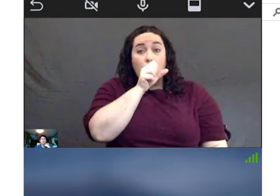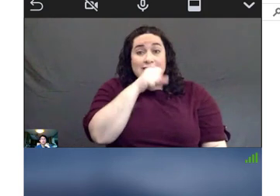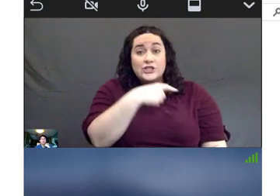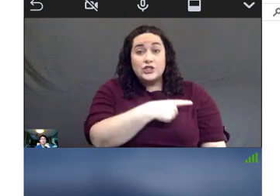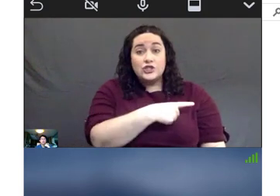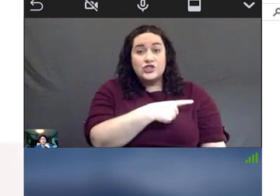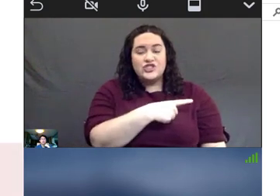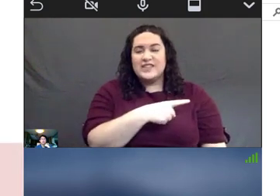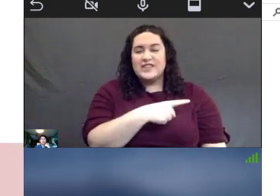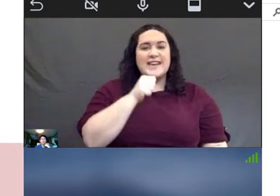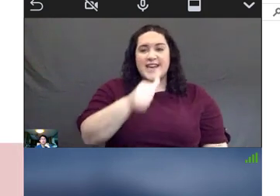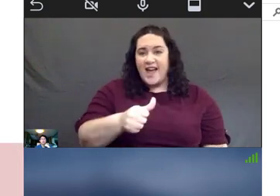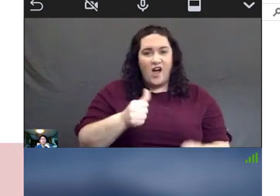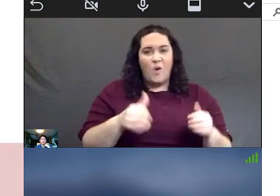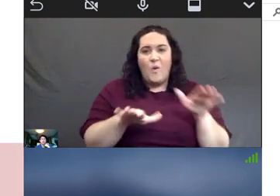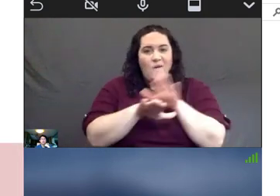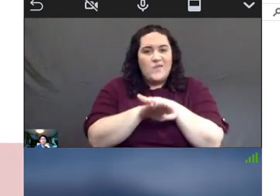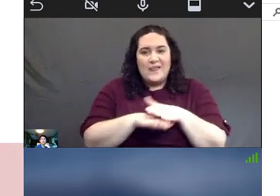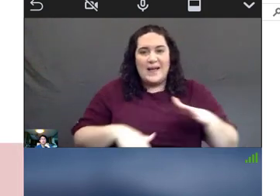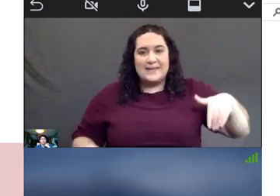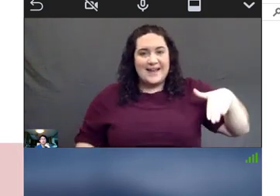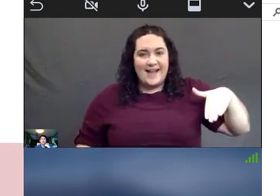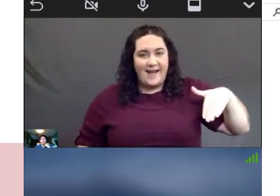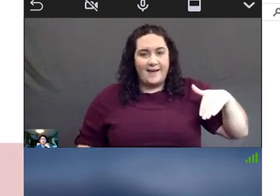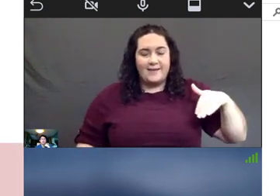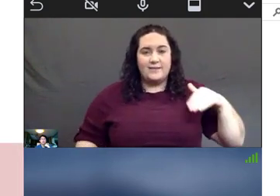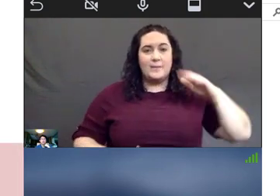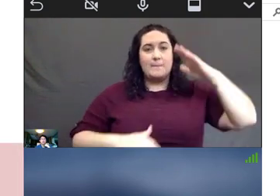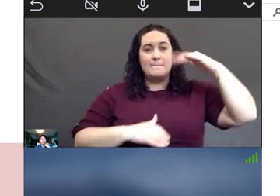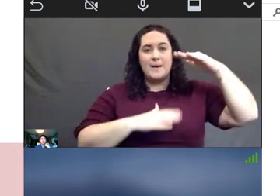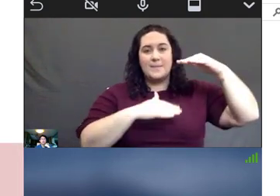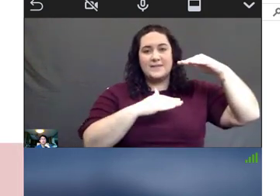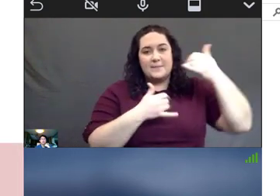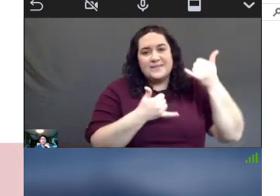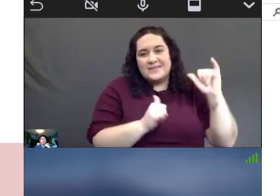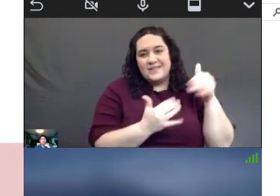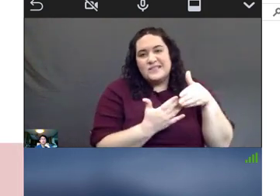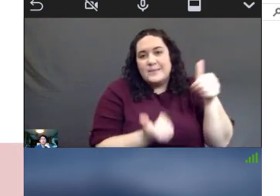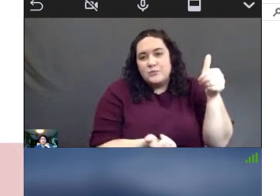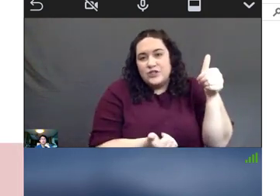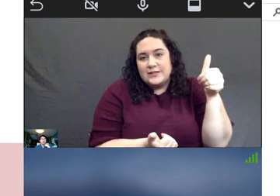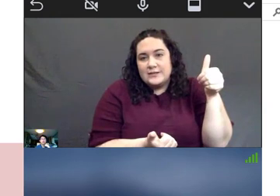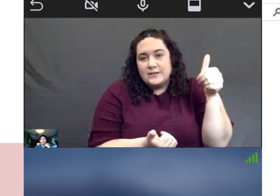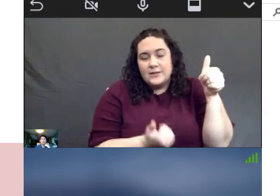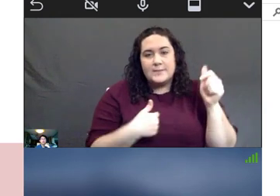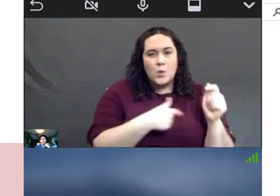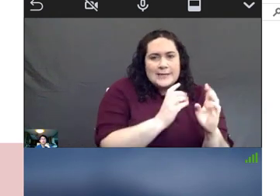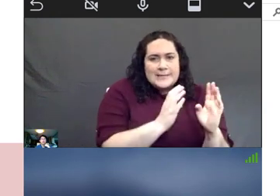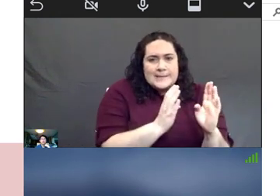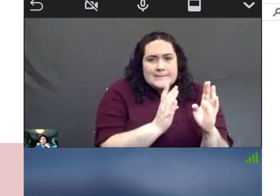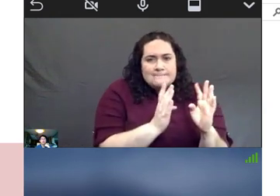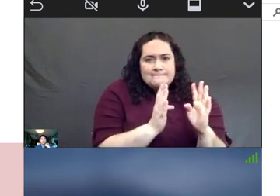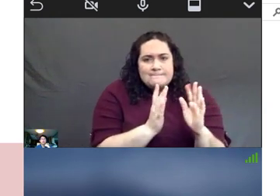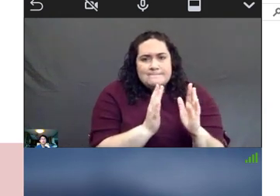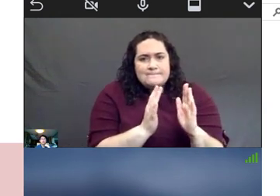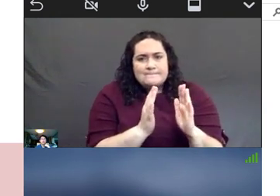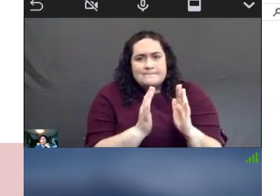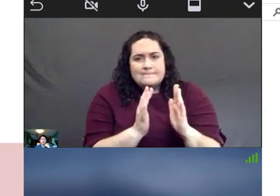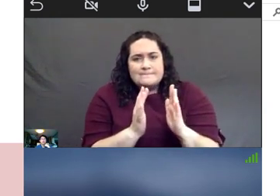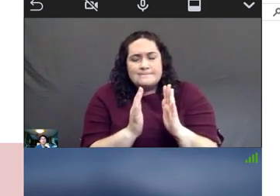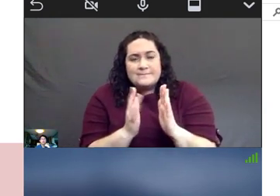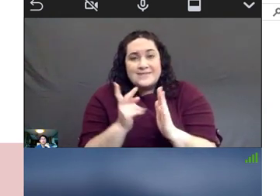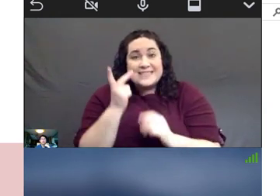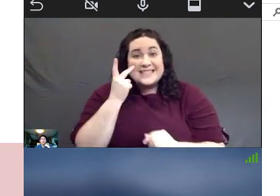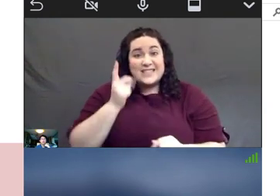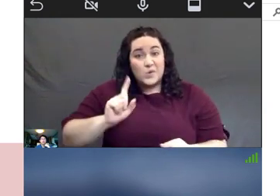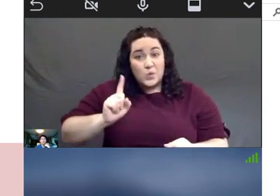overlapping. But once we move deeper than that into our pipe or our duct, we have a fully developed